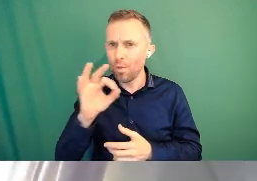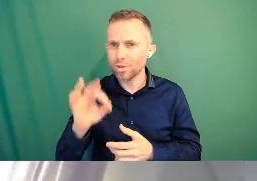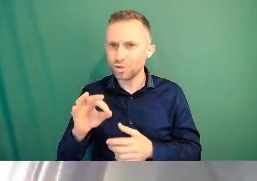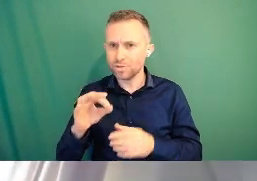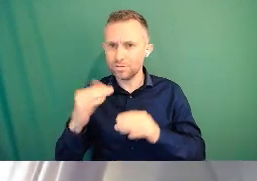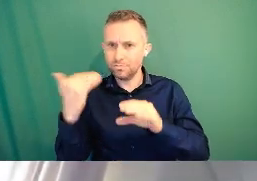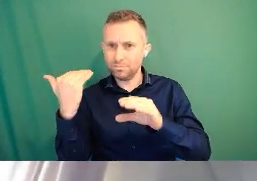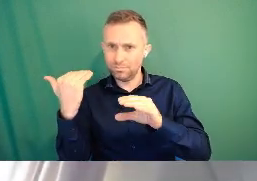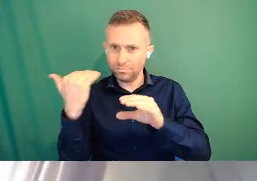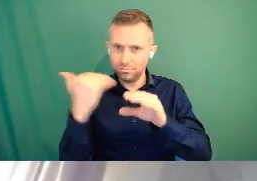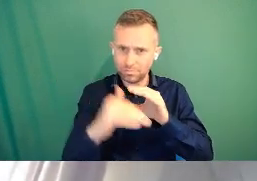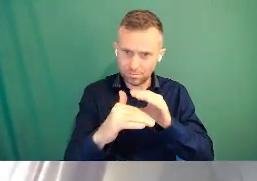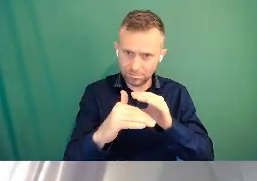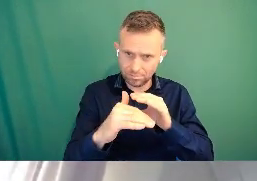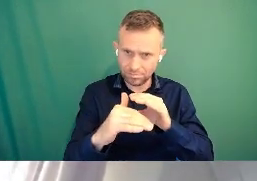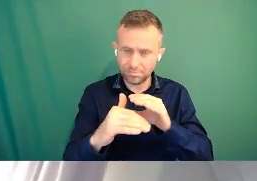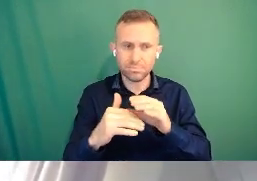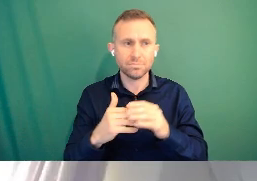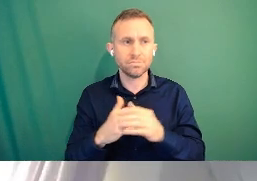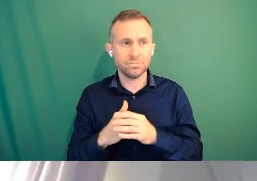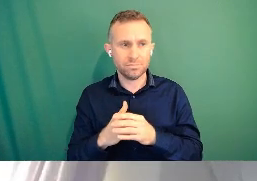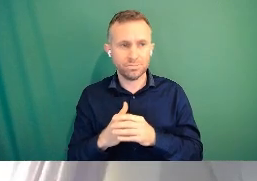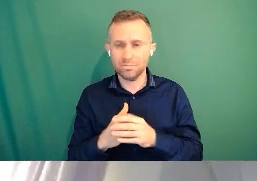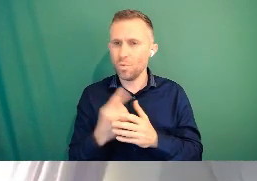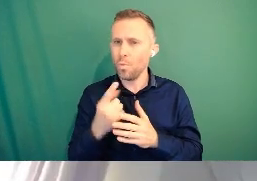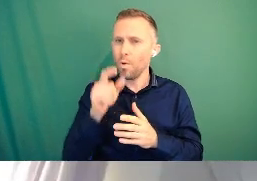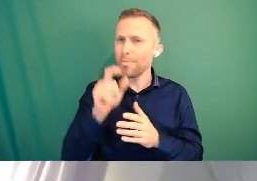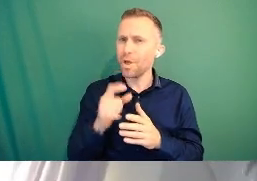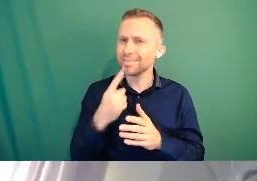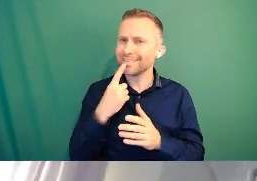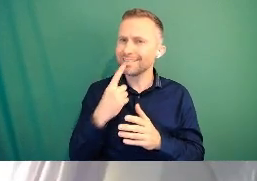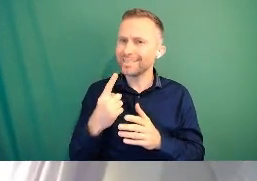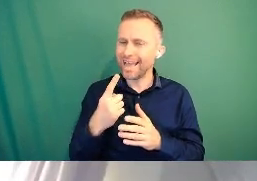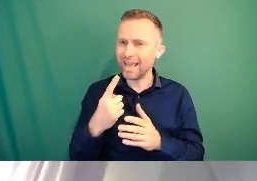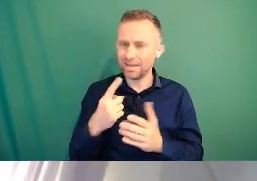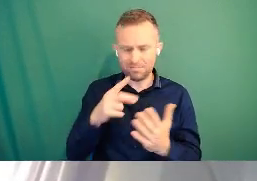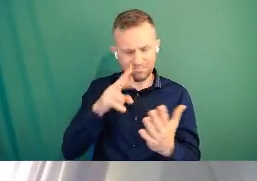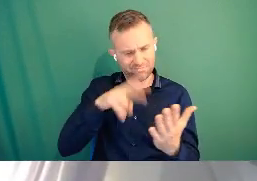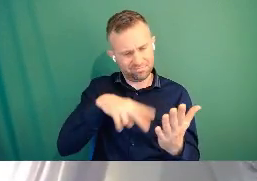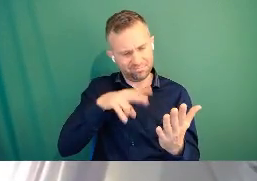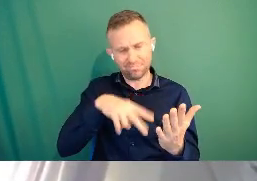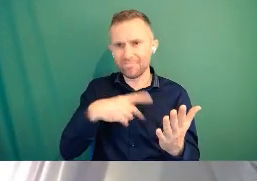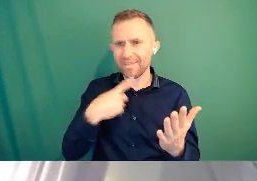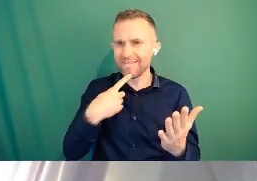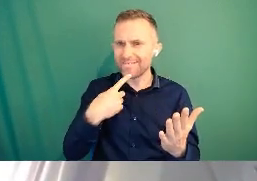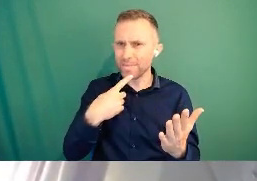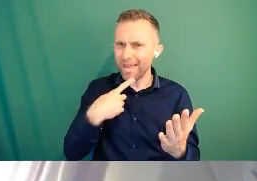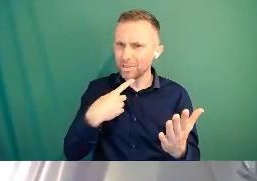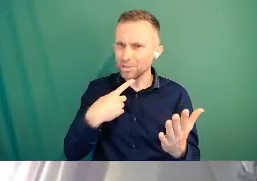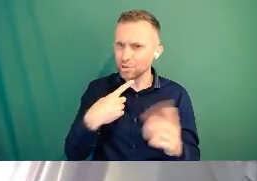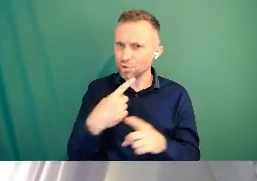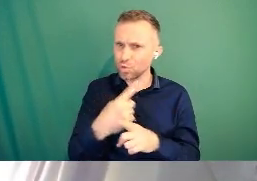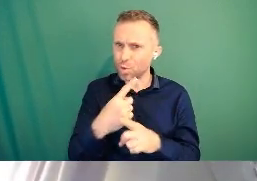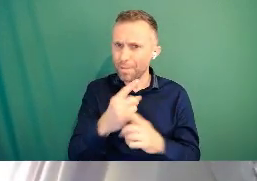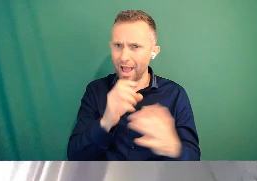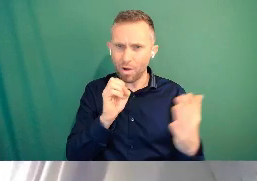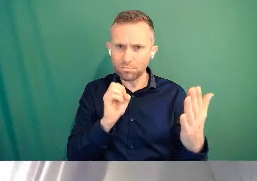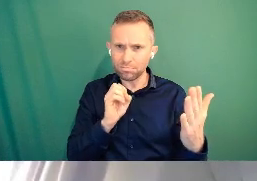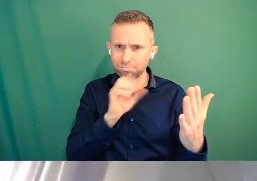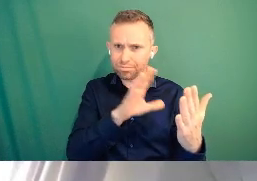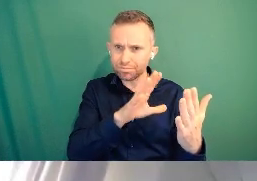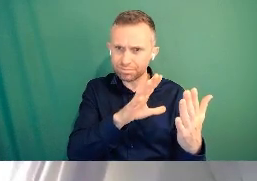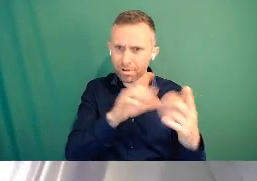Okay, I'll look into that. It might be. So I've seen someone said I've had a look at the access guide and I couldn't see information about